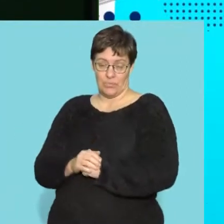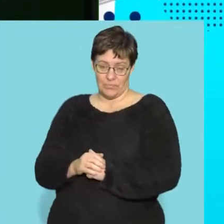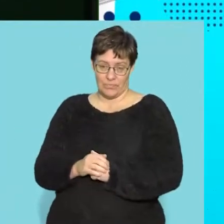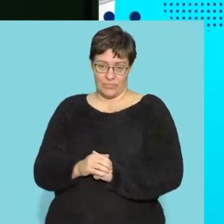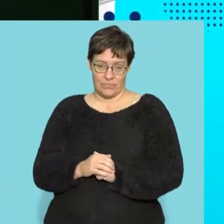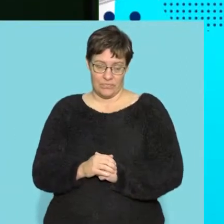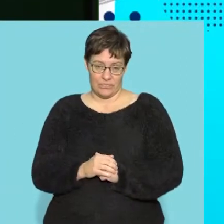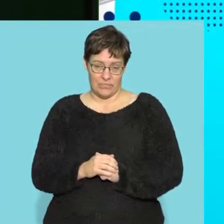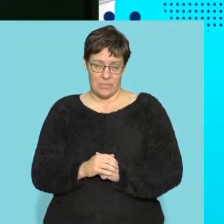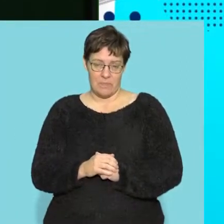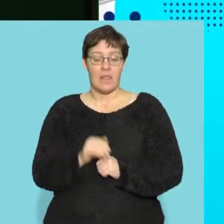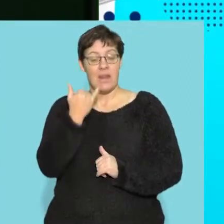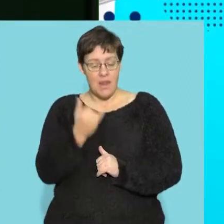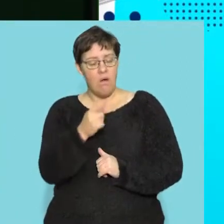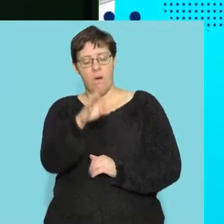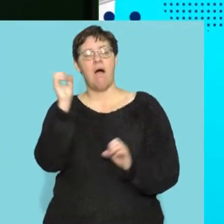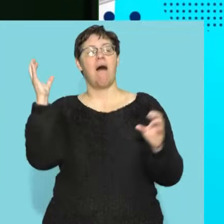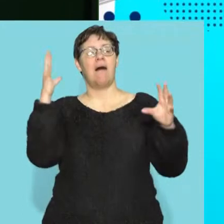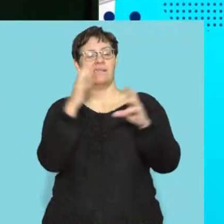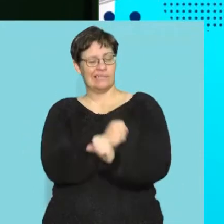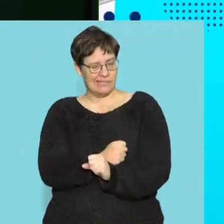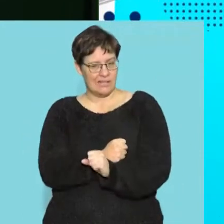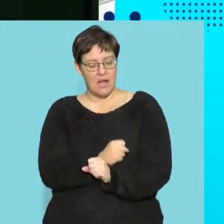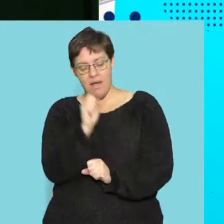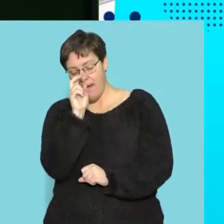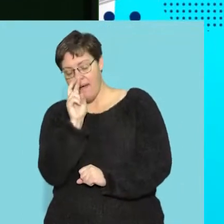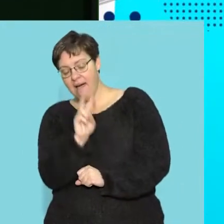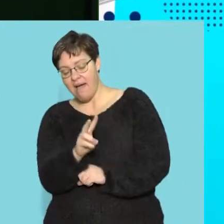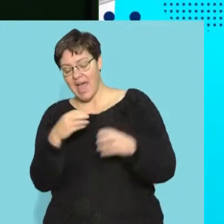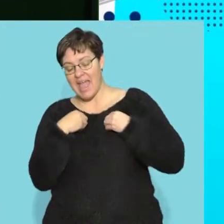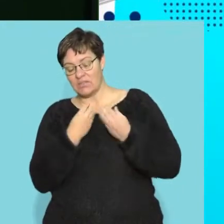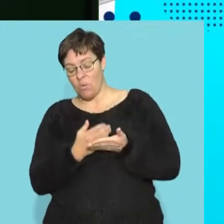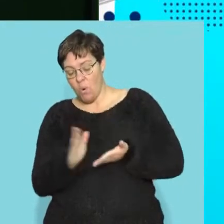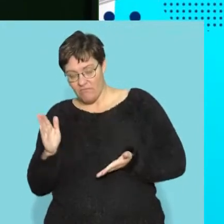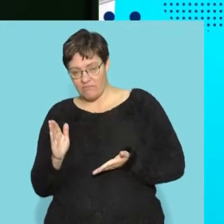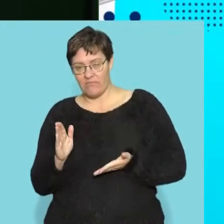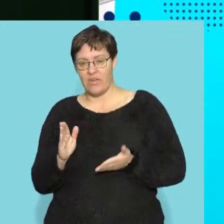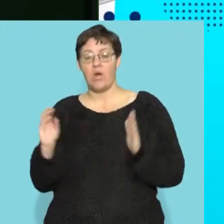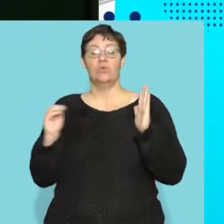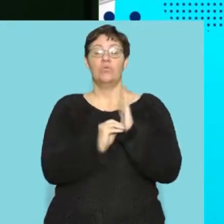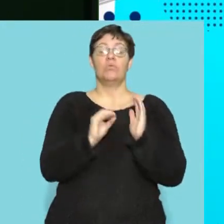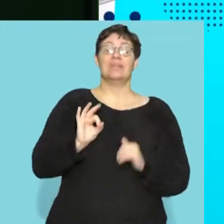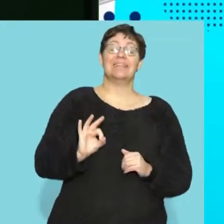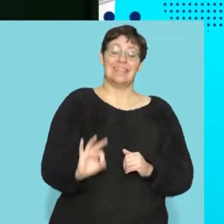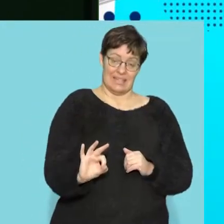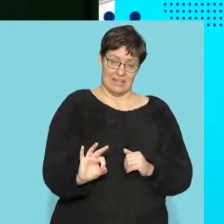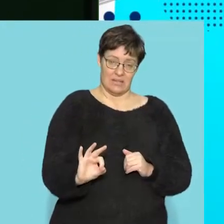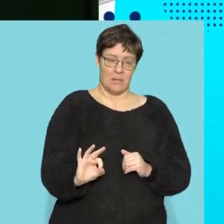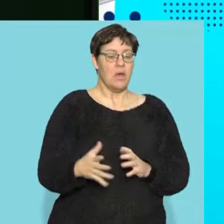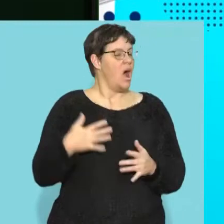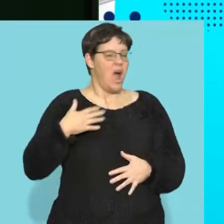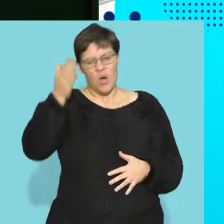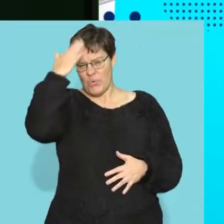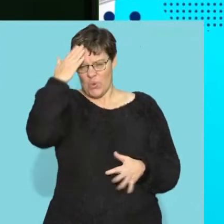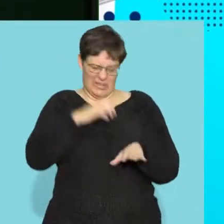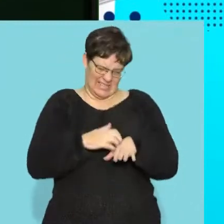now in a situation where the moment you see an asset disposal and a note number 3, you must be itching and saying, this